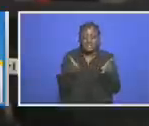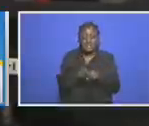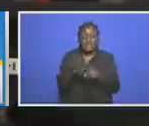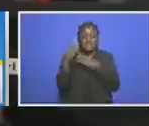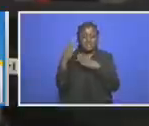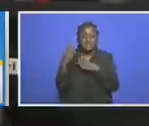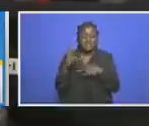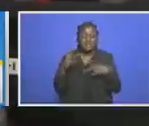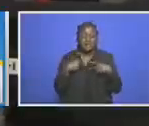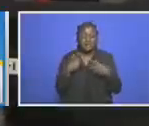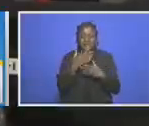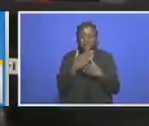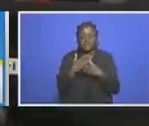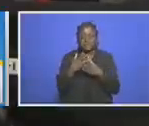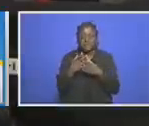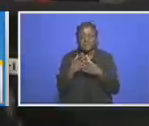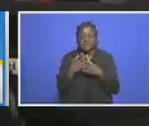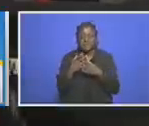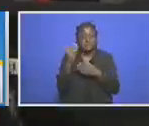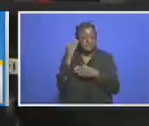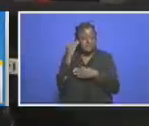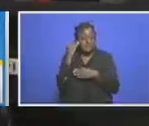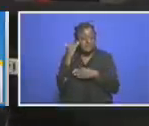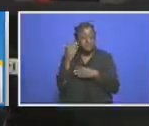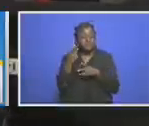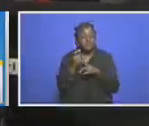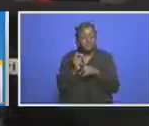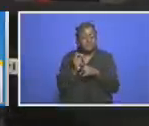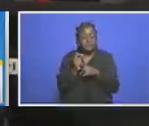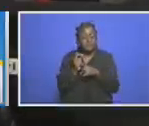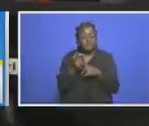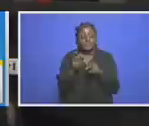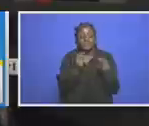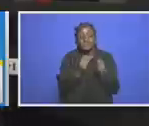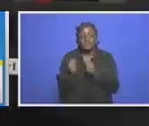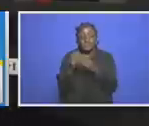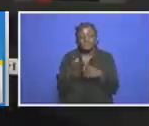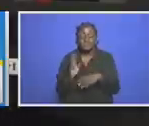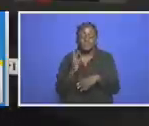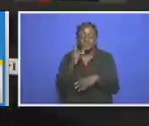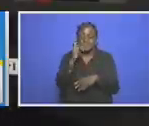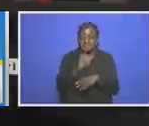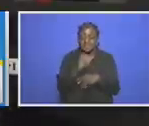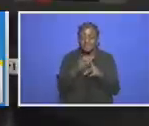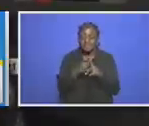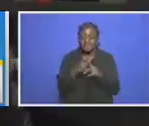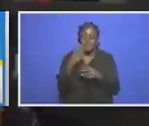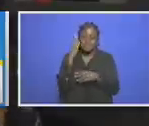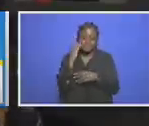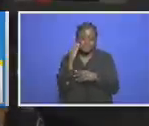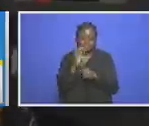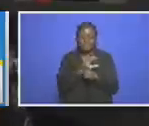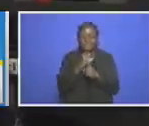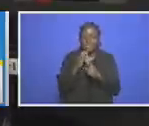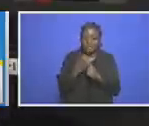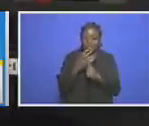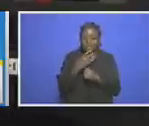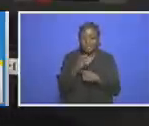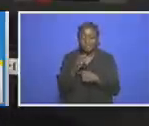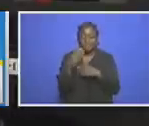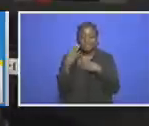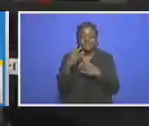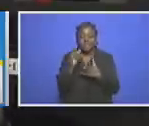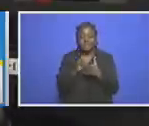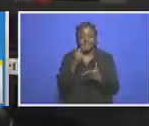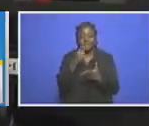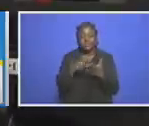know, some insights from the tourists. One of them was, we need to experience the culture of the Bahamas. That's what we're coming